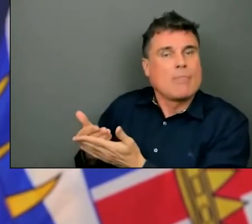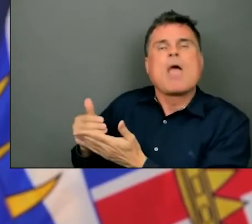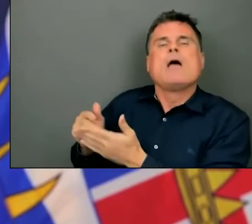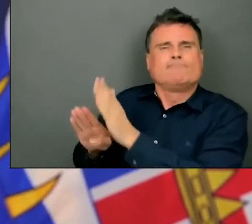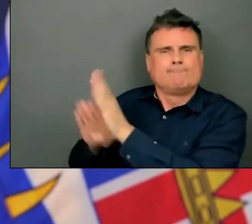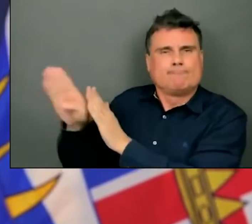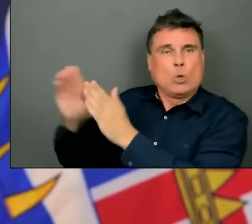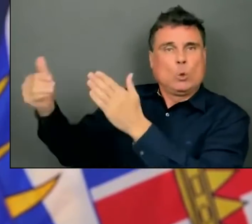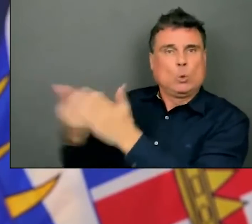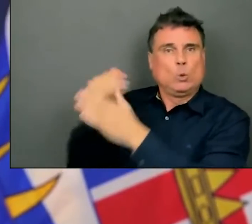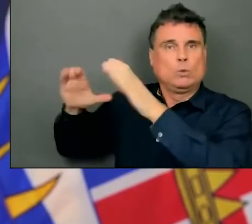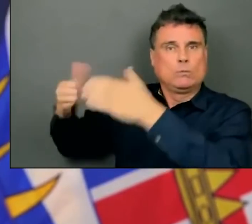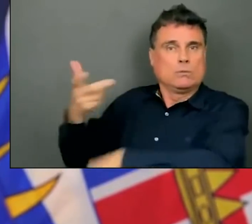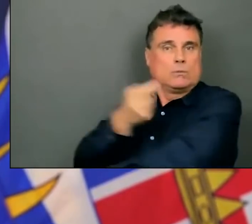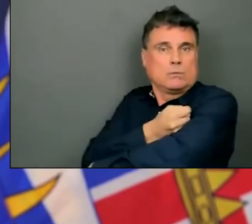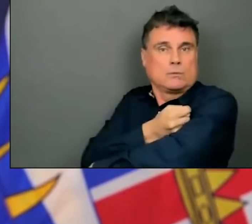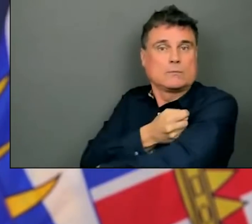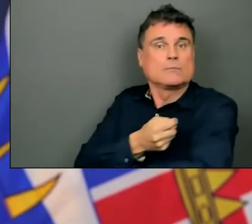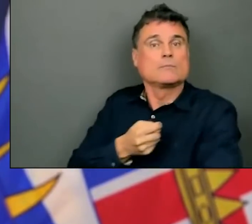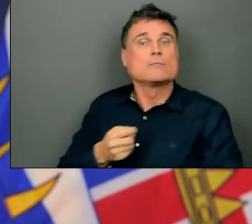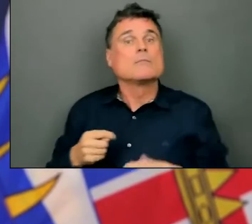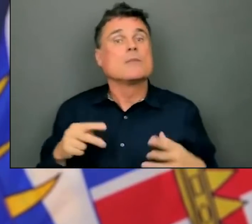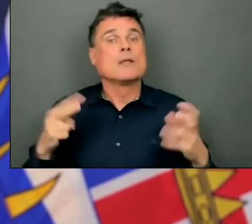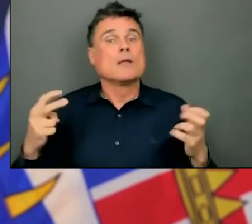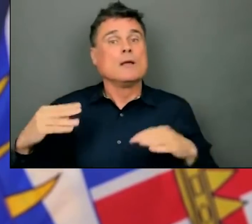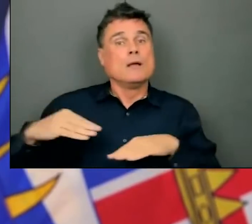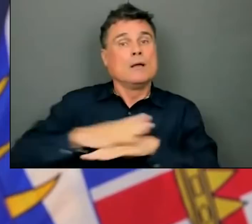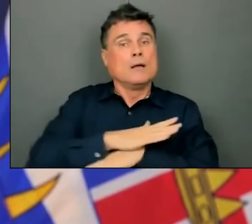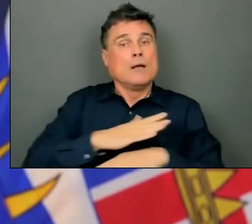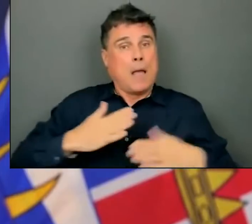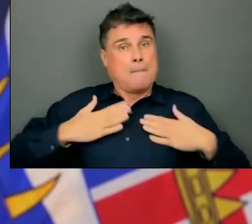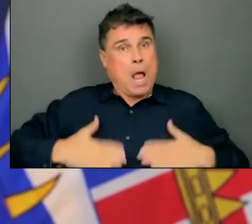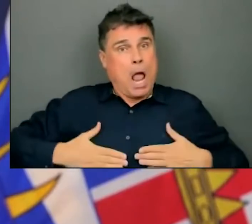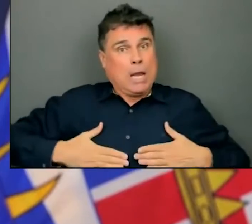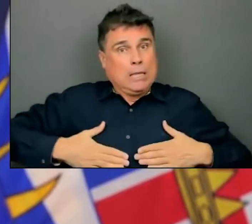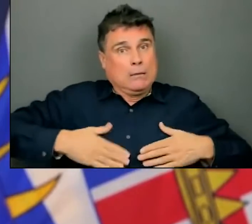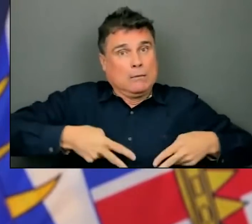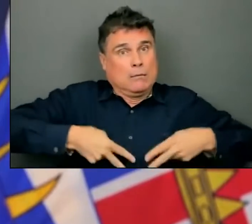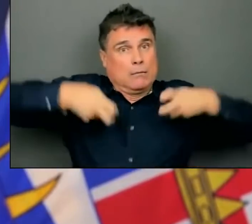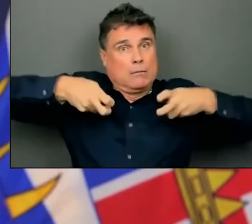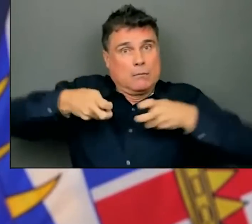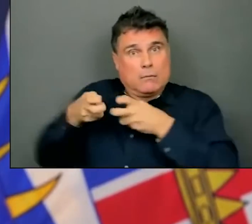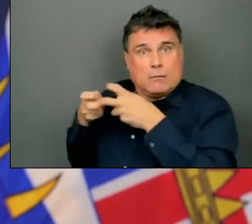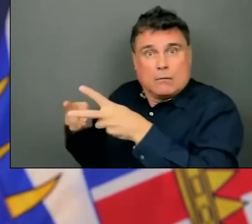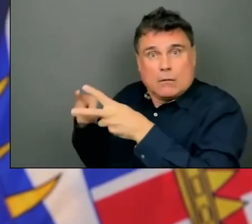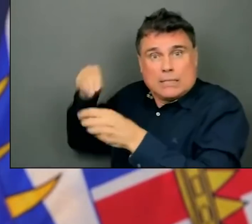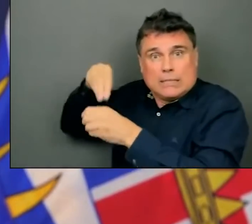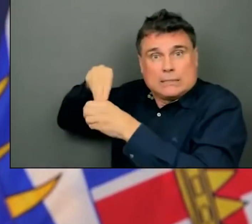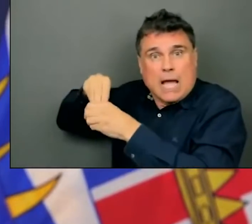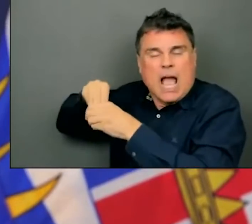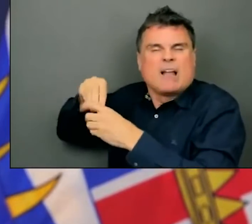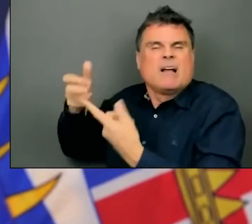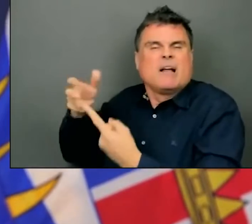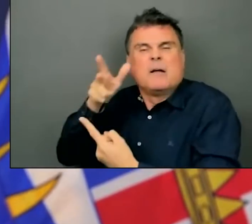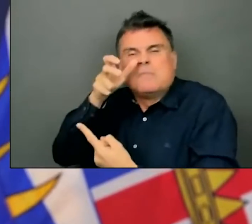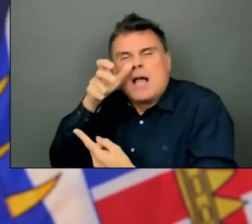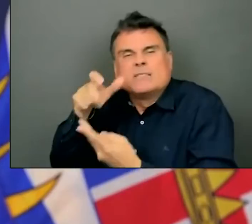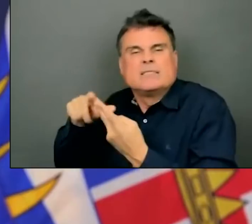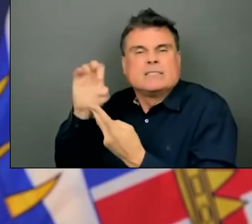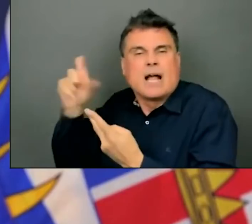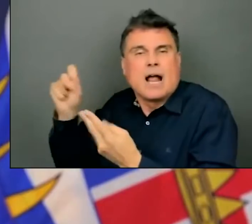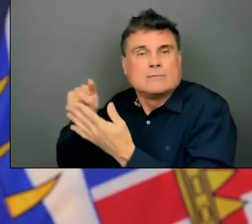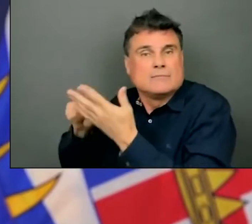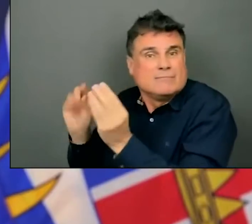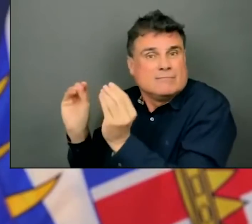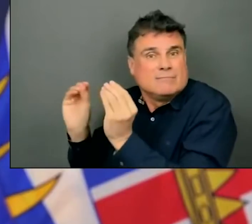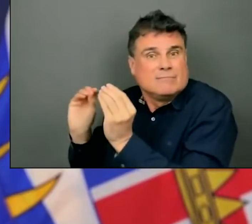human-derived materials were involved in its development. It uses an insect cell line, which is really cool, a moth cell